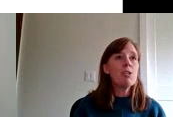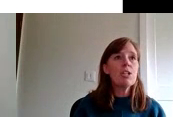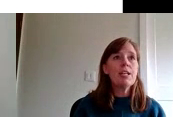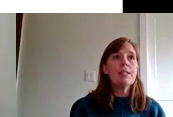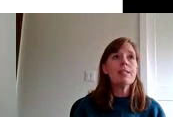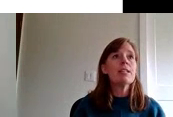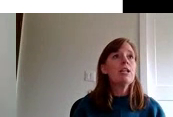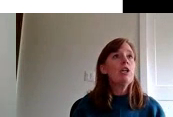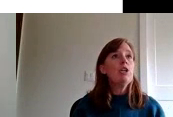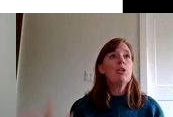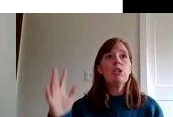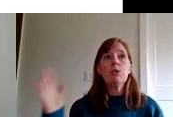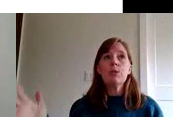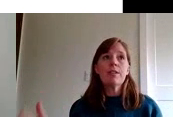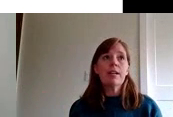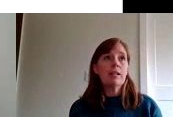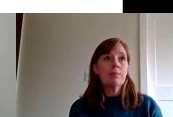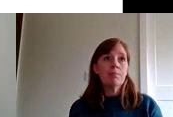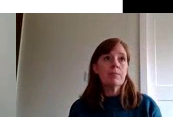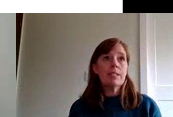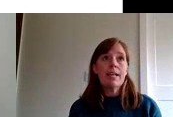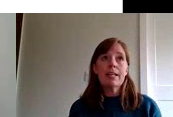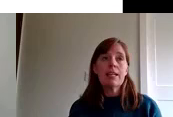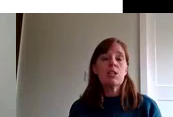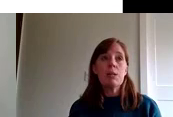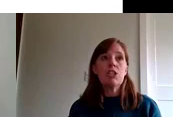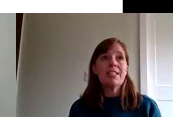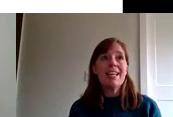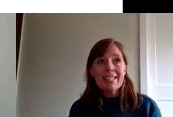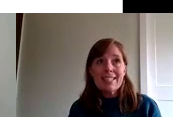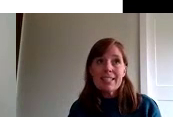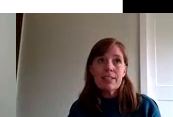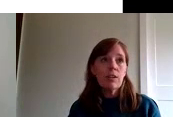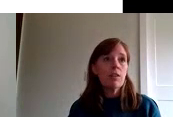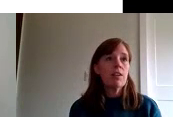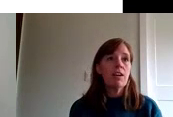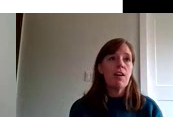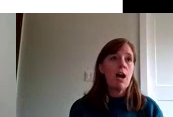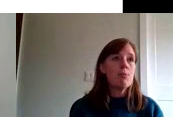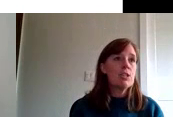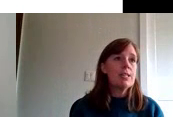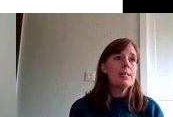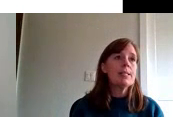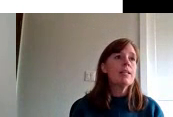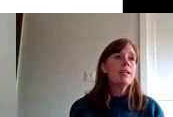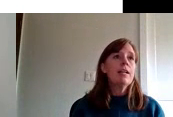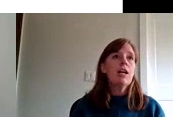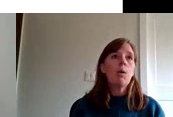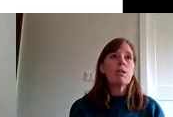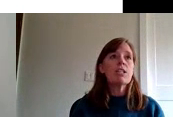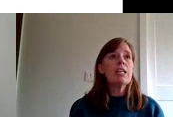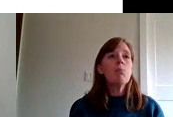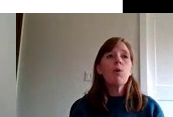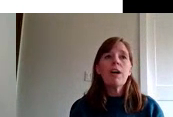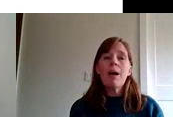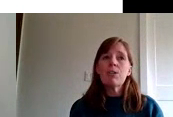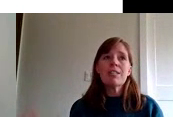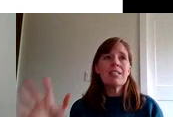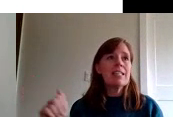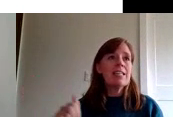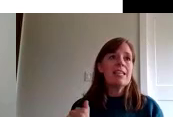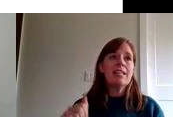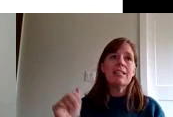personalize your captions. You can use speech to text, a lot of options. There's